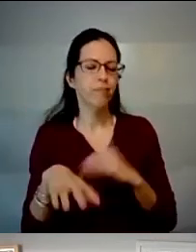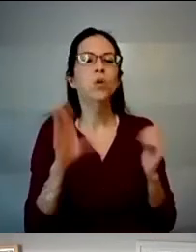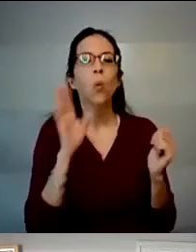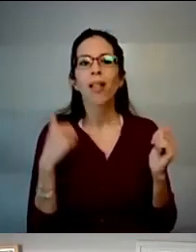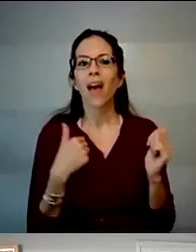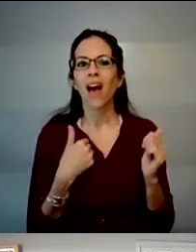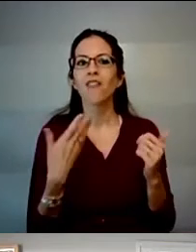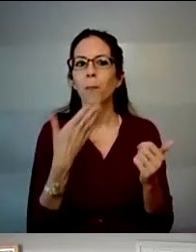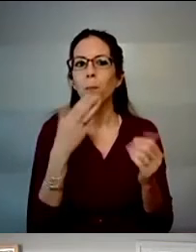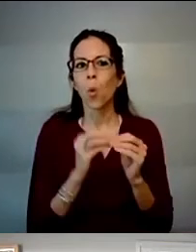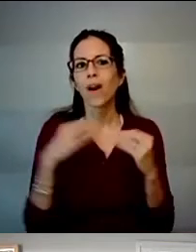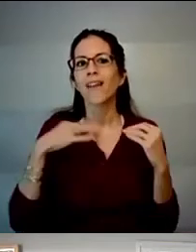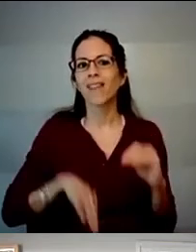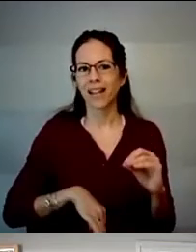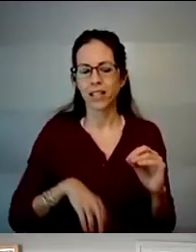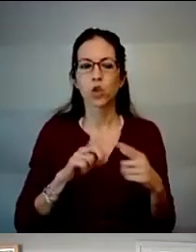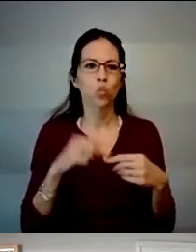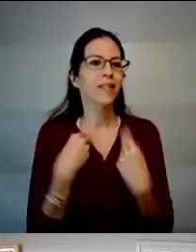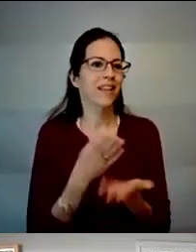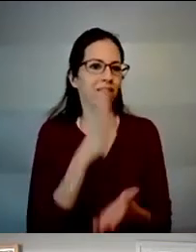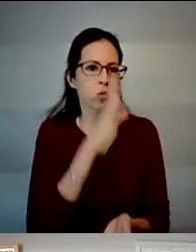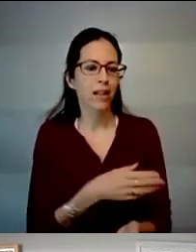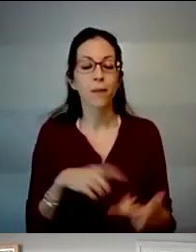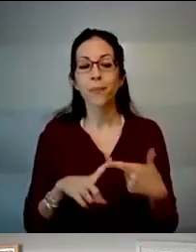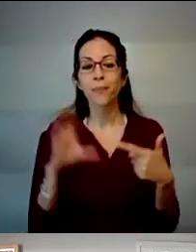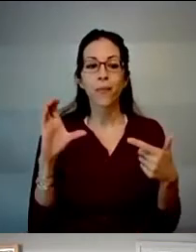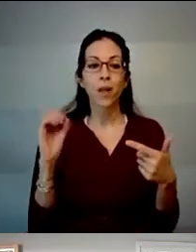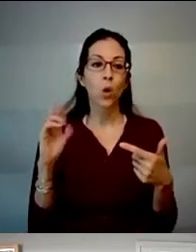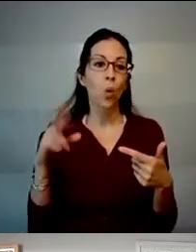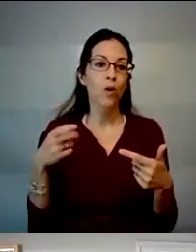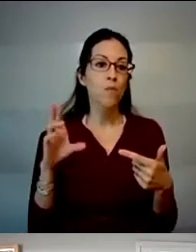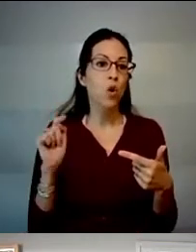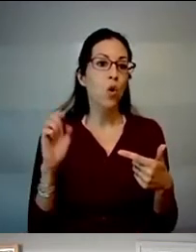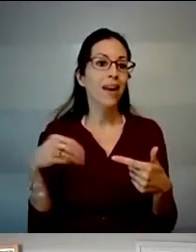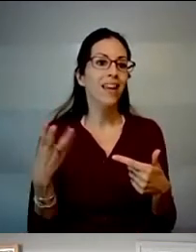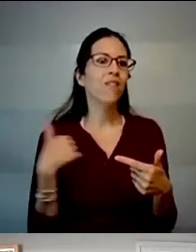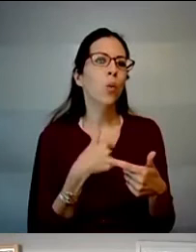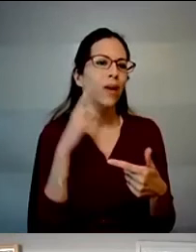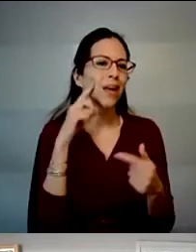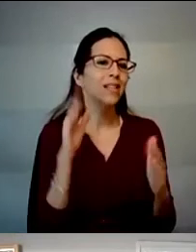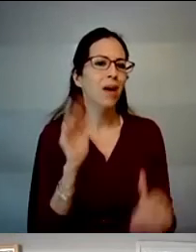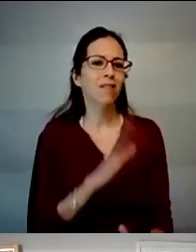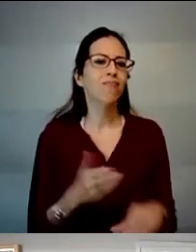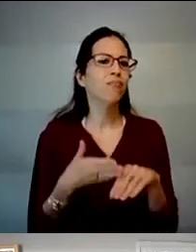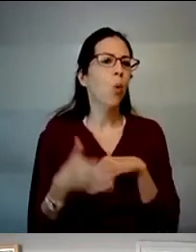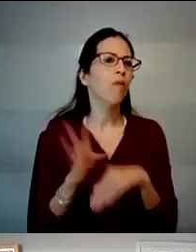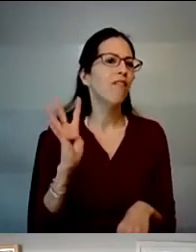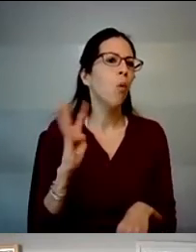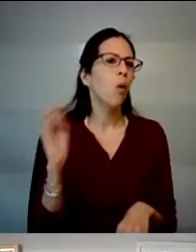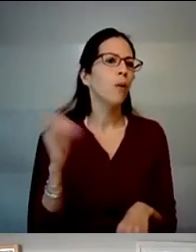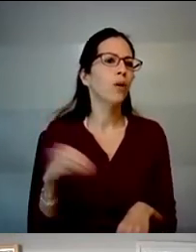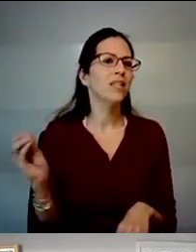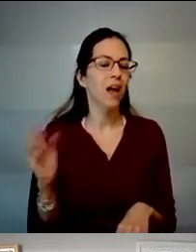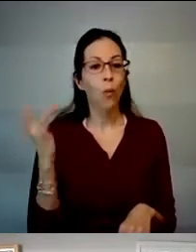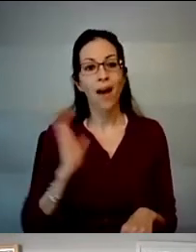it. Corporate giving is expected. Again, these are expected numbers to be up about just over 4%. And that's because, our GDP